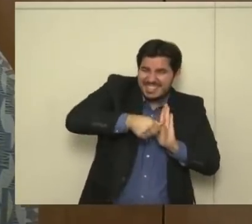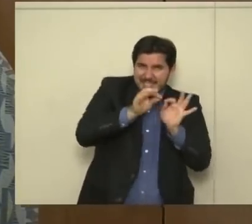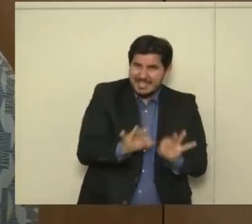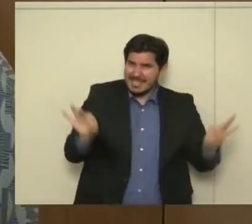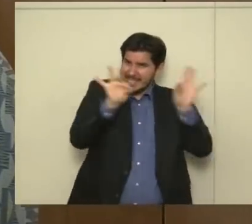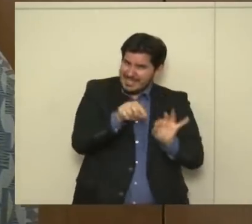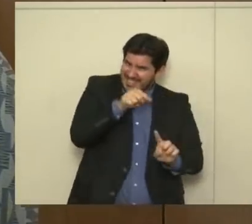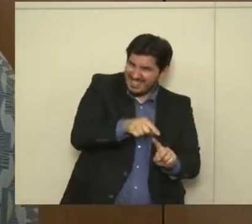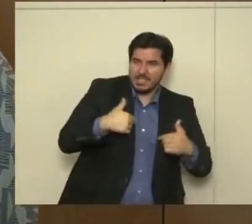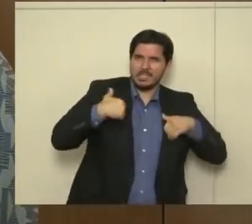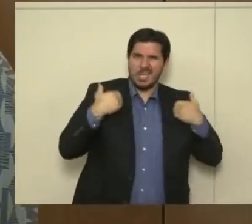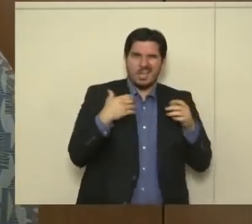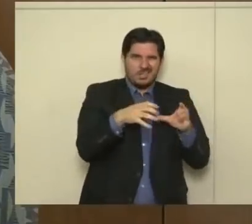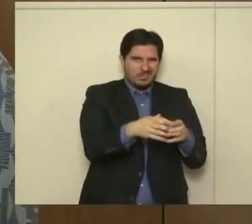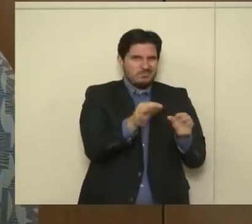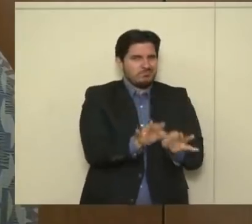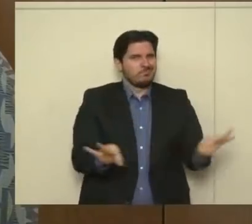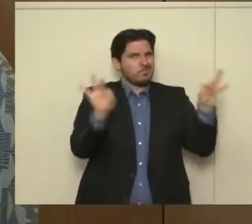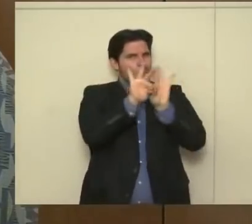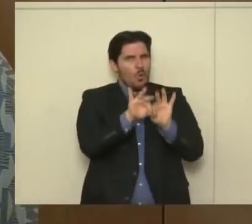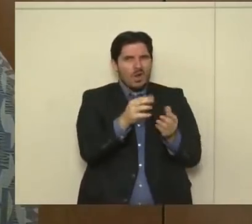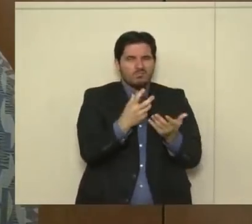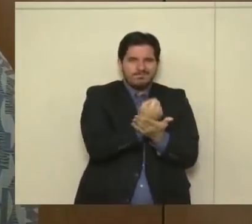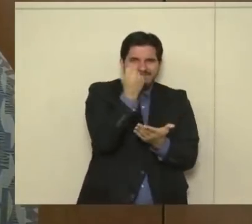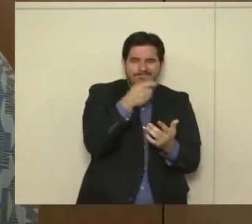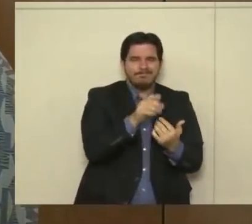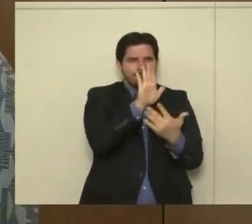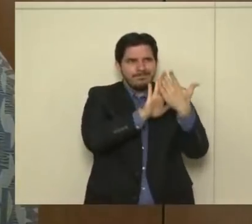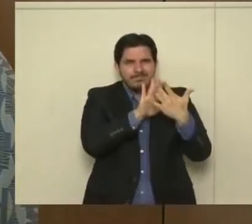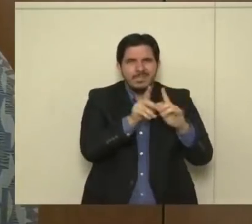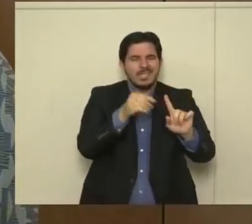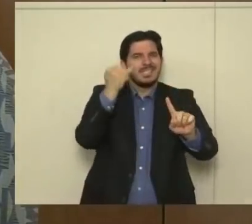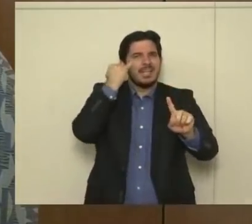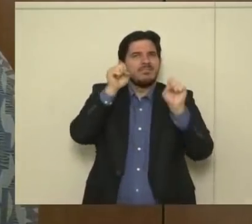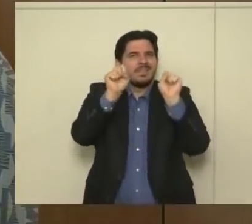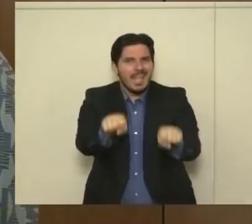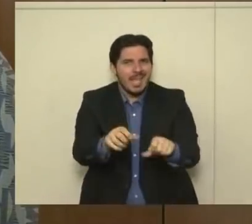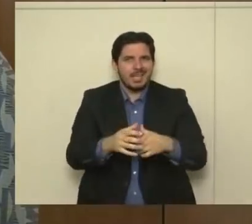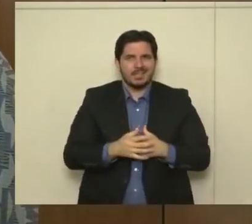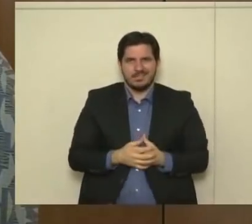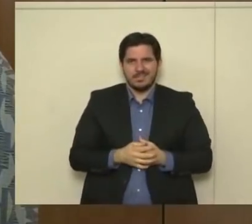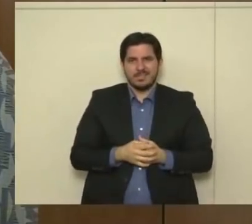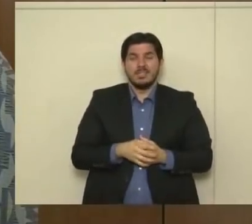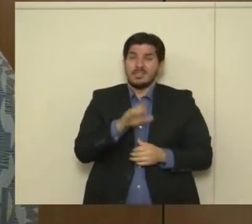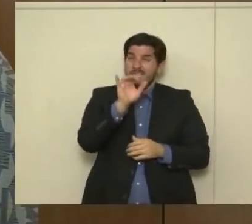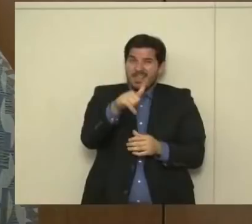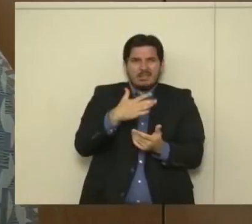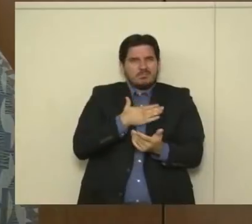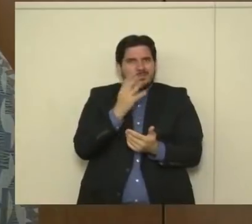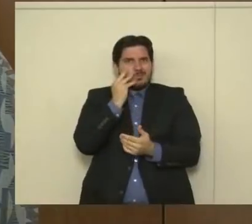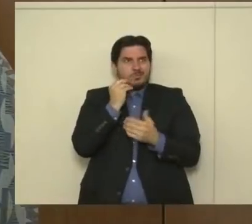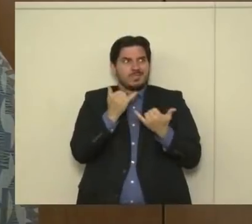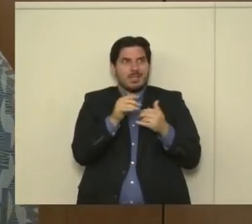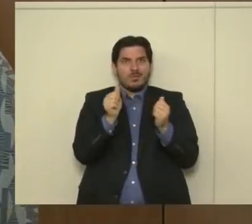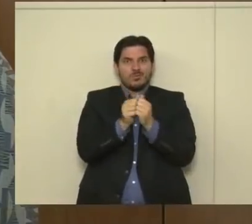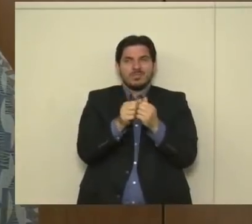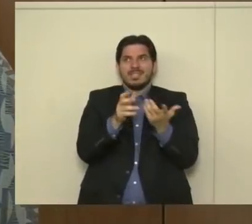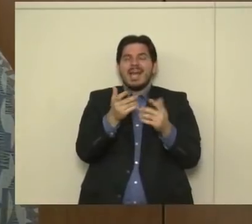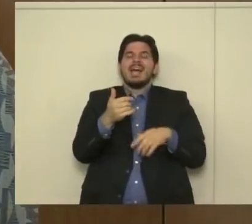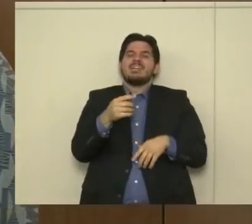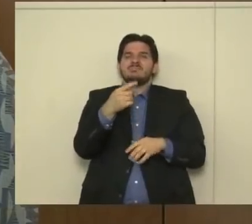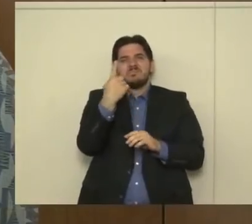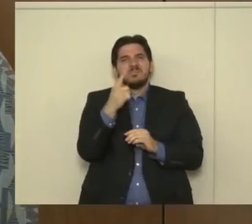that you need them to for online distance learning. I mean, think about, I'm living through that right now. A